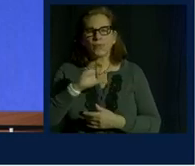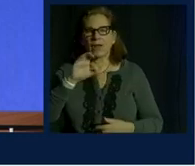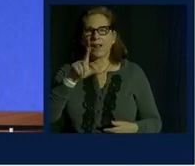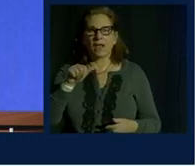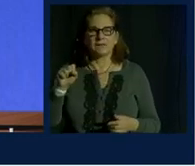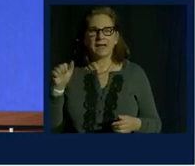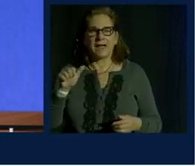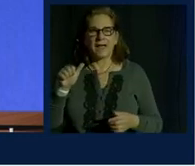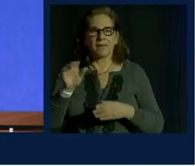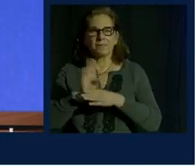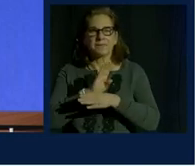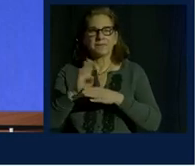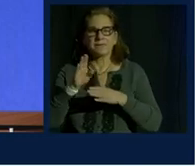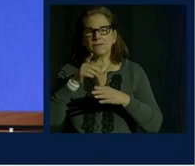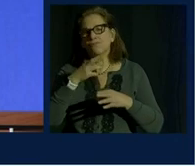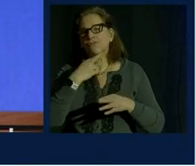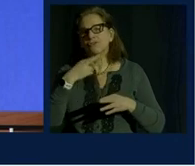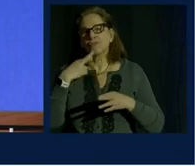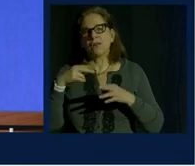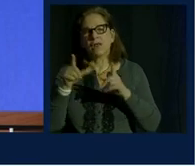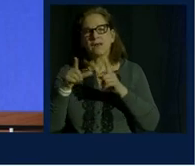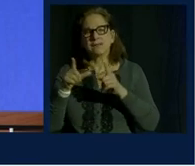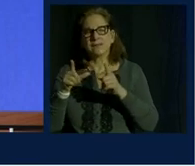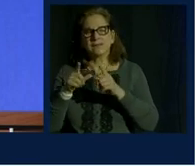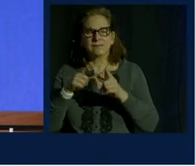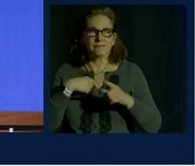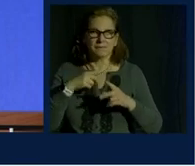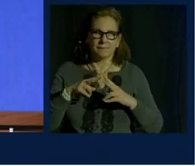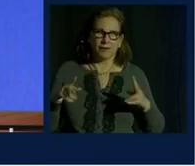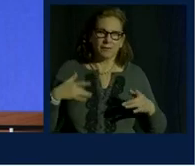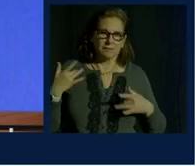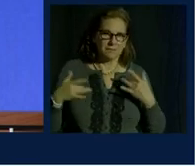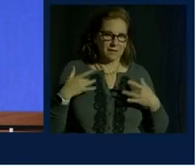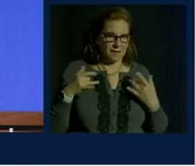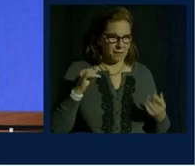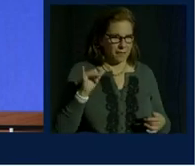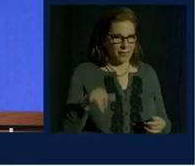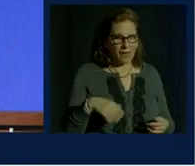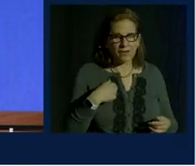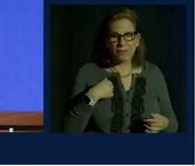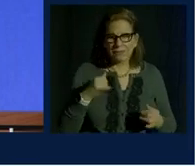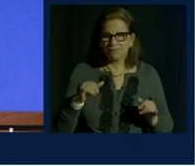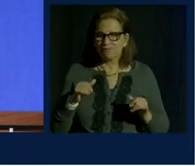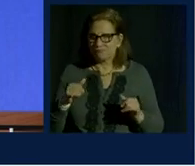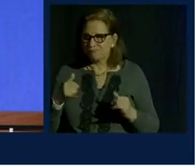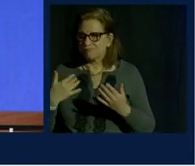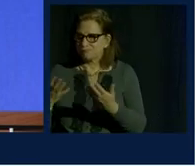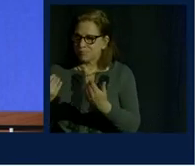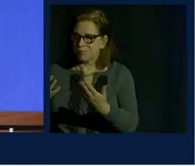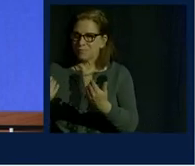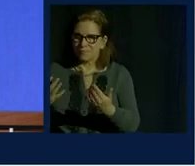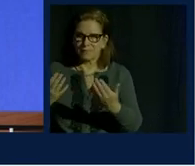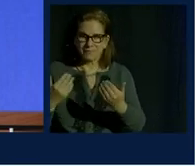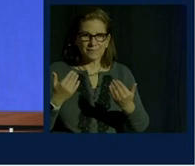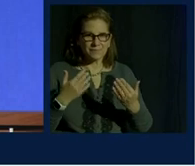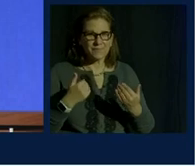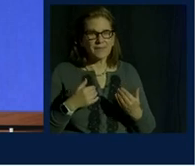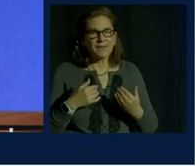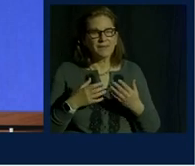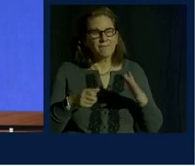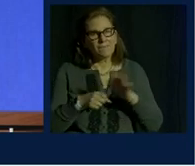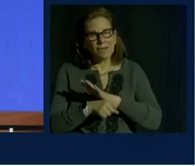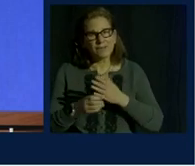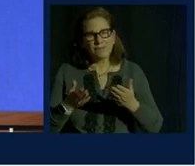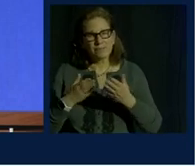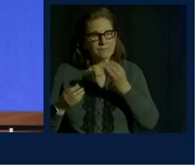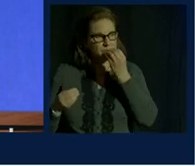6. And we're excited about this provision as we continue to try and attract other full-service grocery stores towards 7